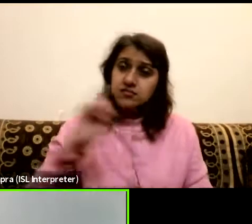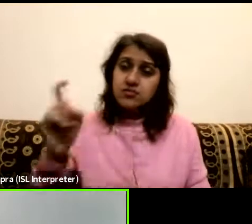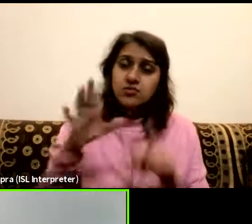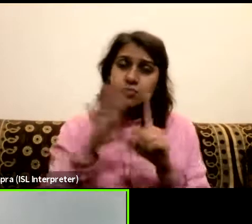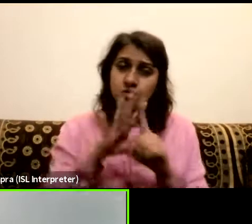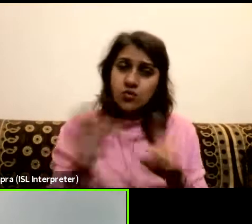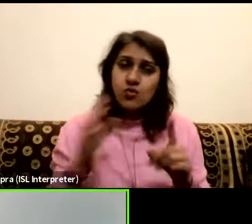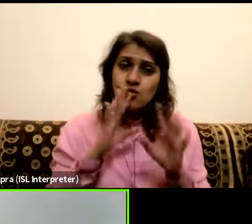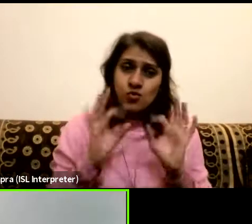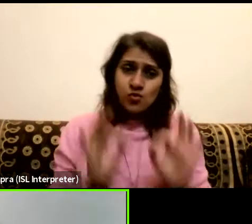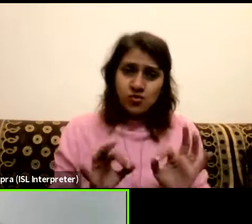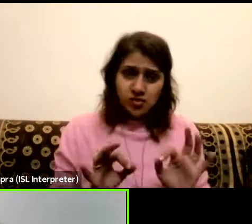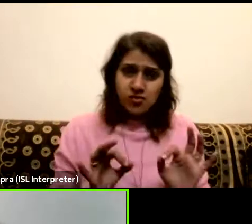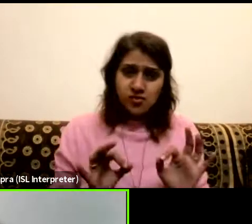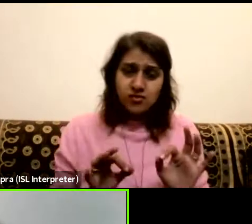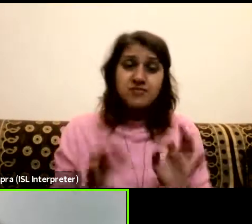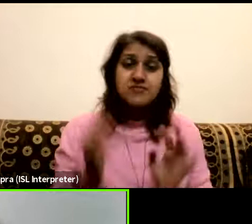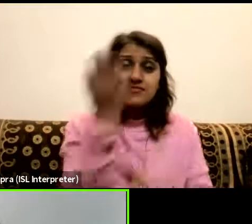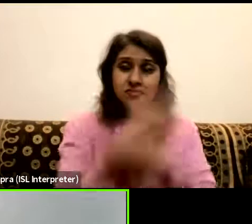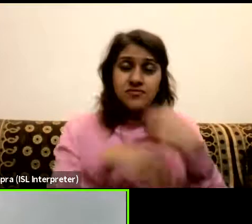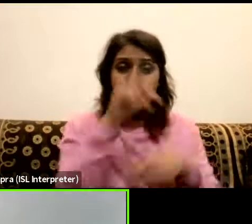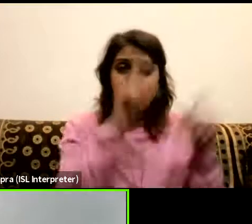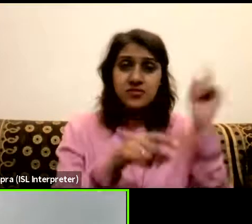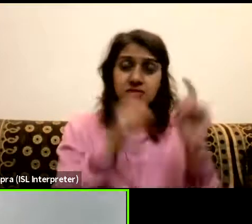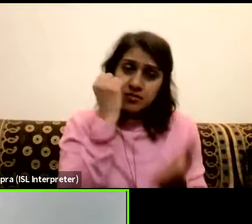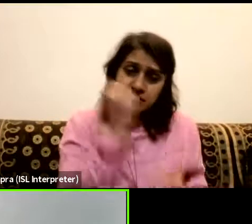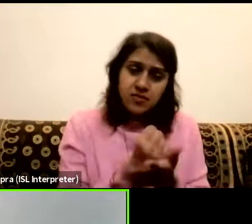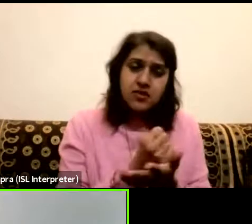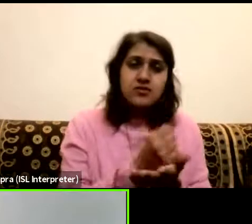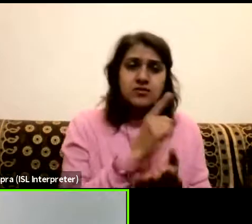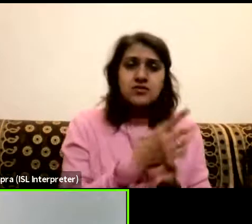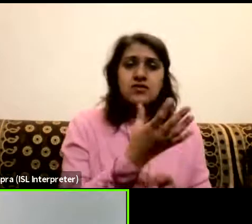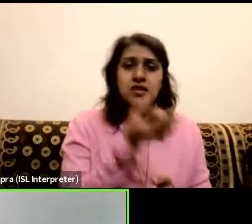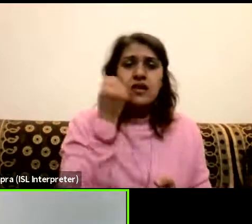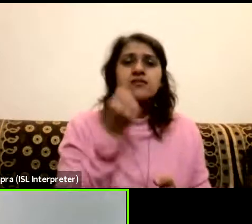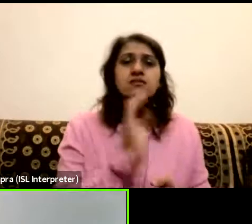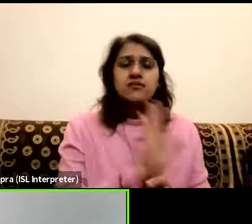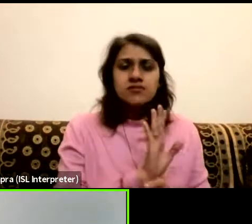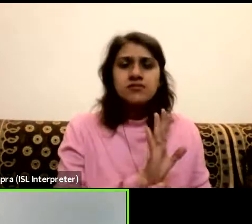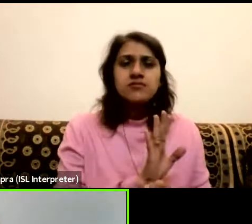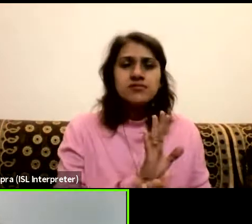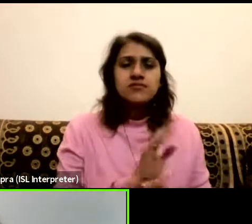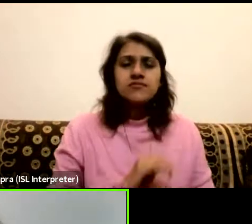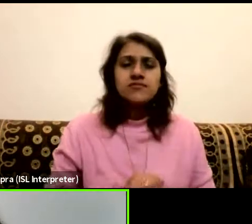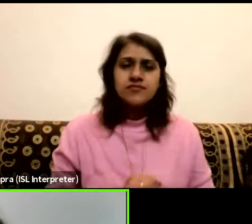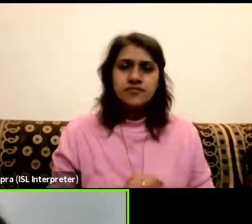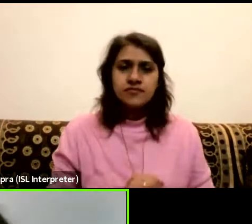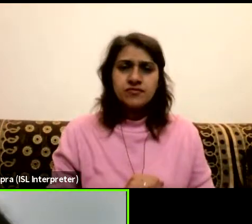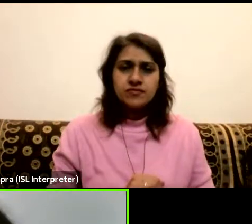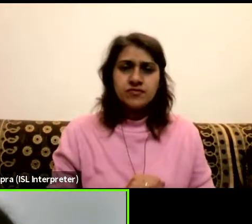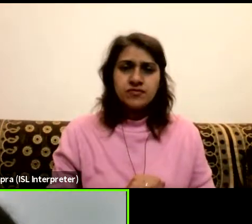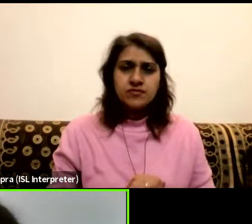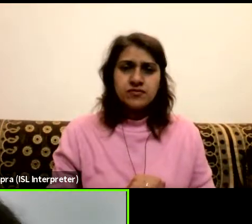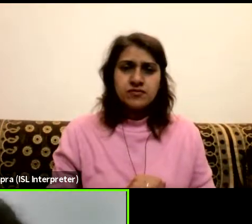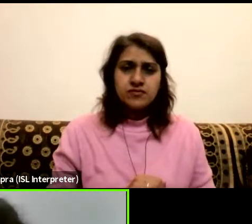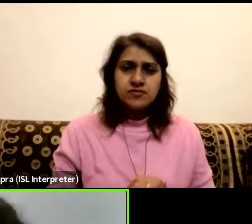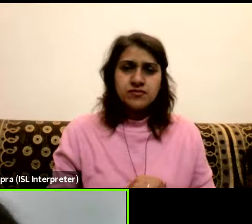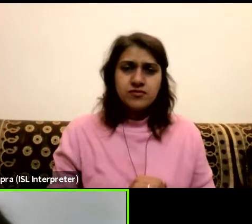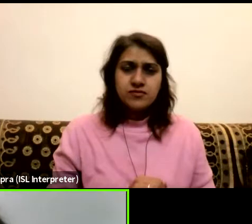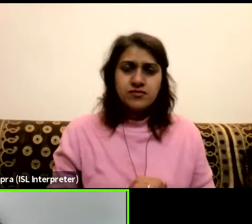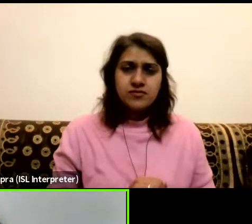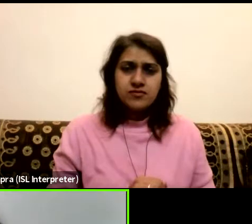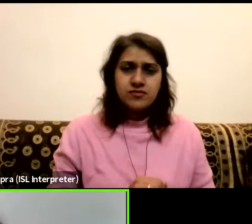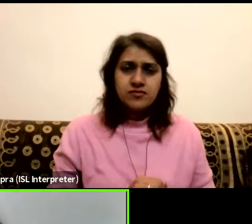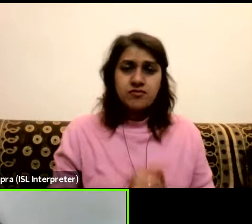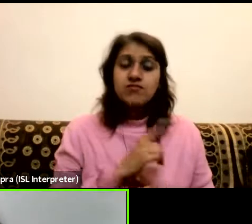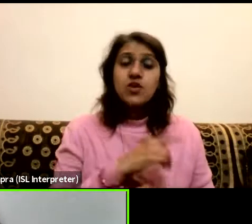actually children and people with disabilities should be getting some kind of, they should be getting this on